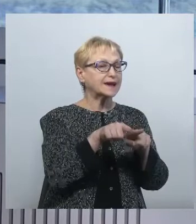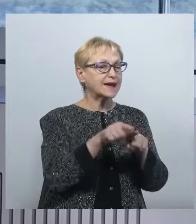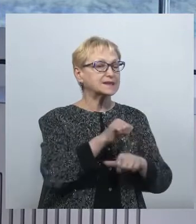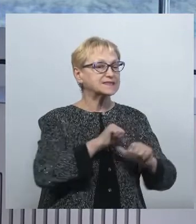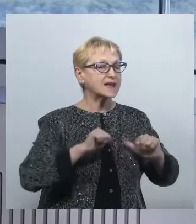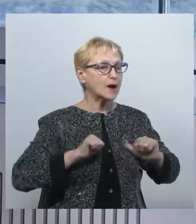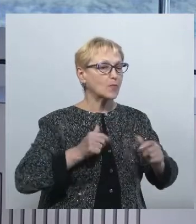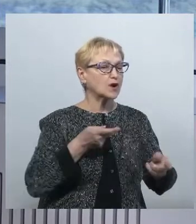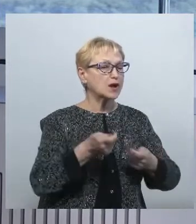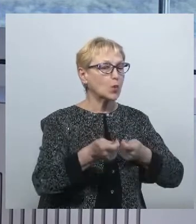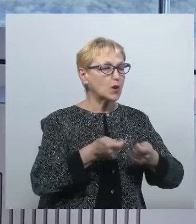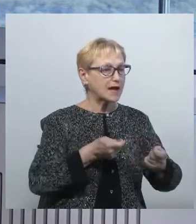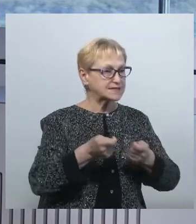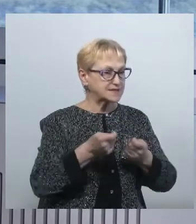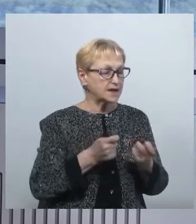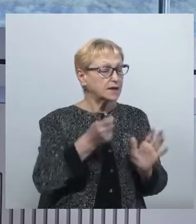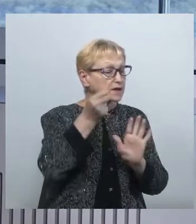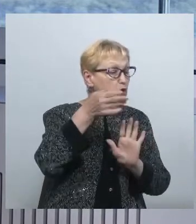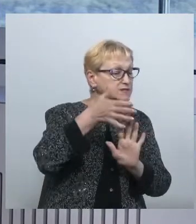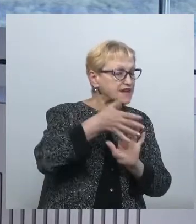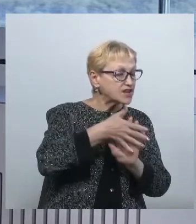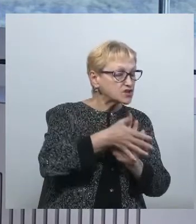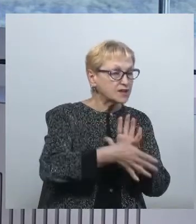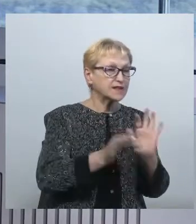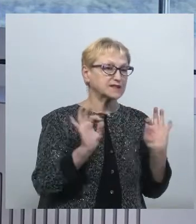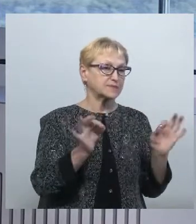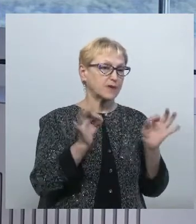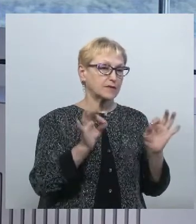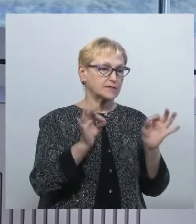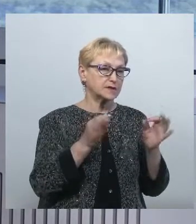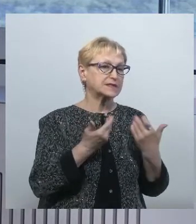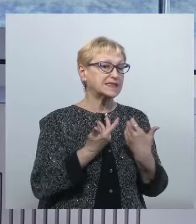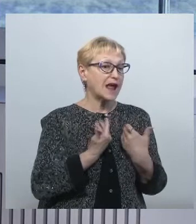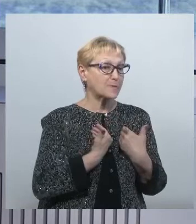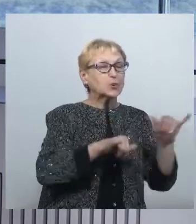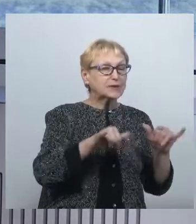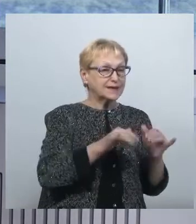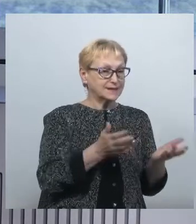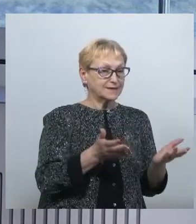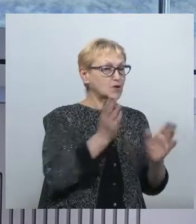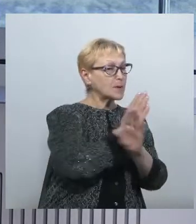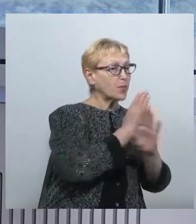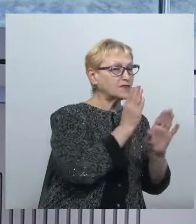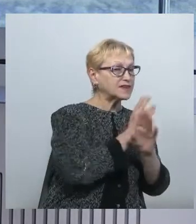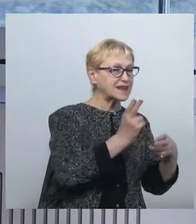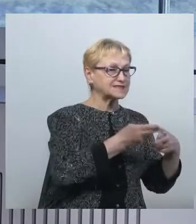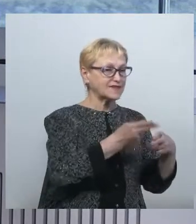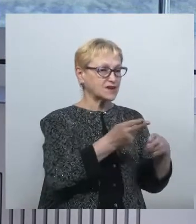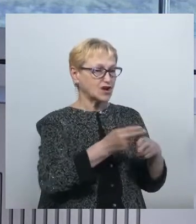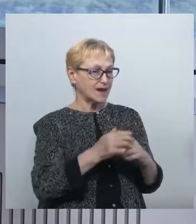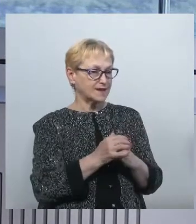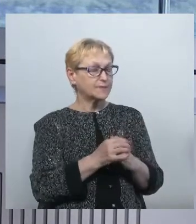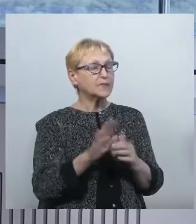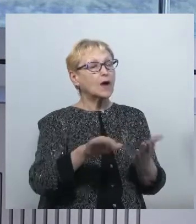about self-regulation. The results of this research, personally for me, were quite